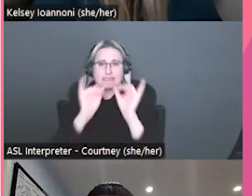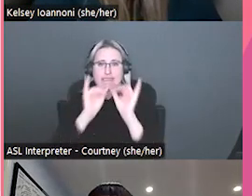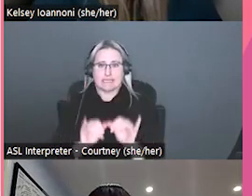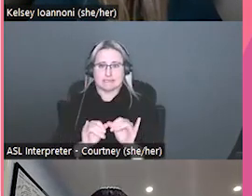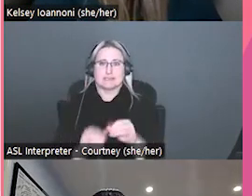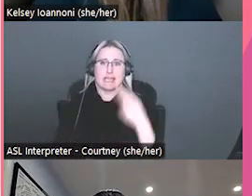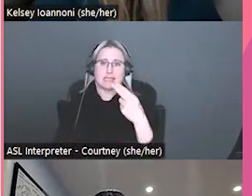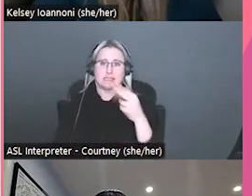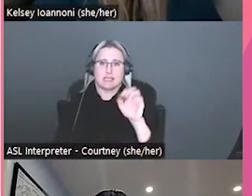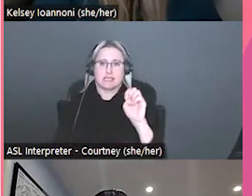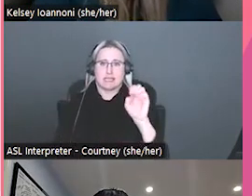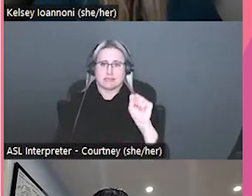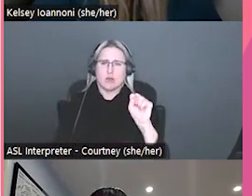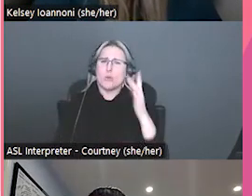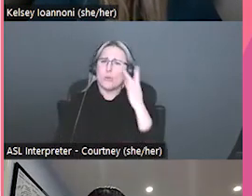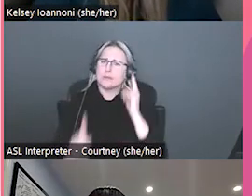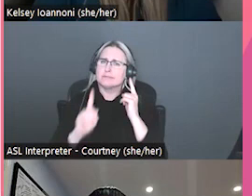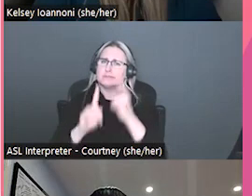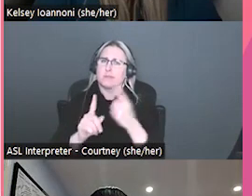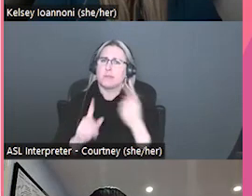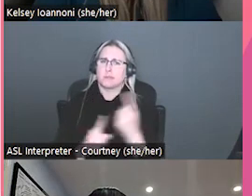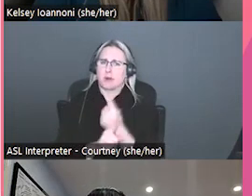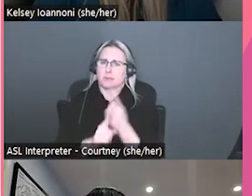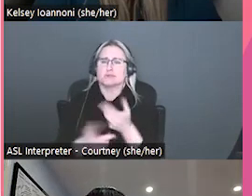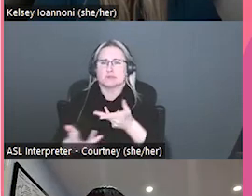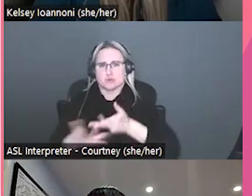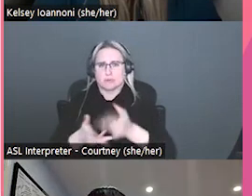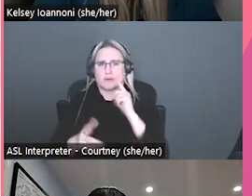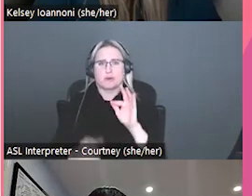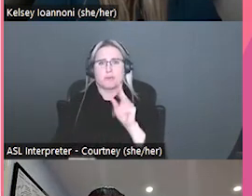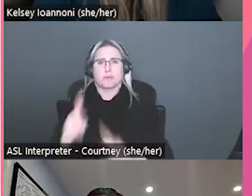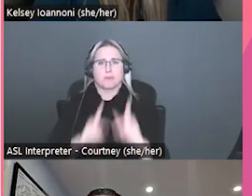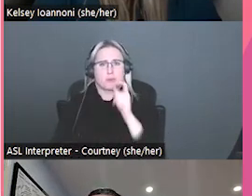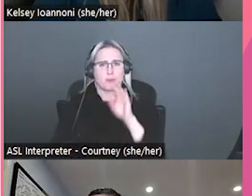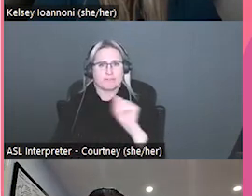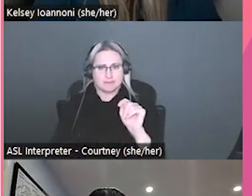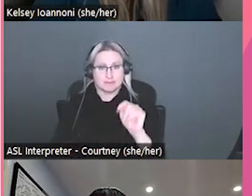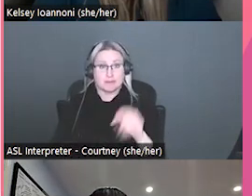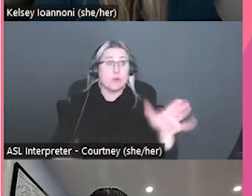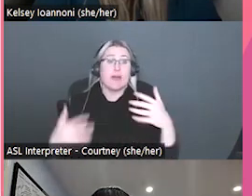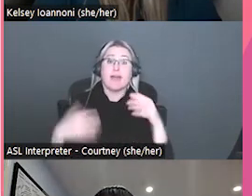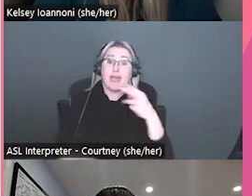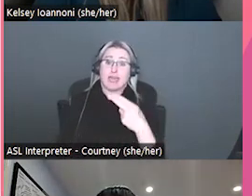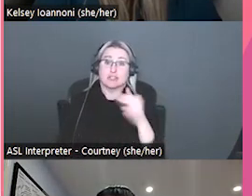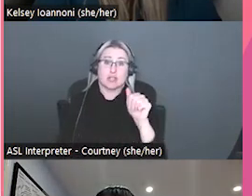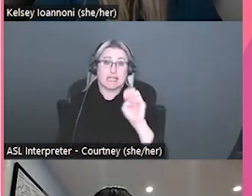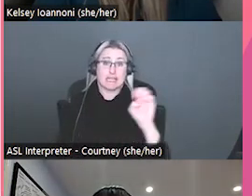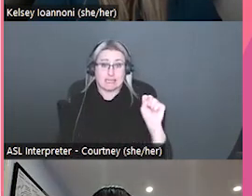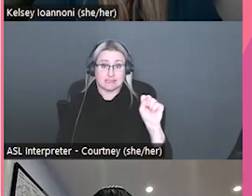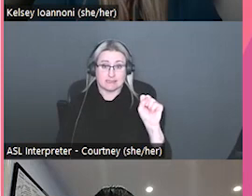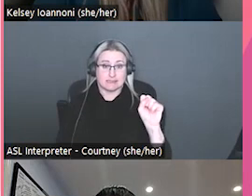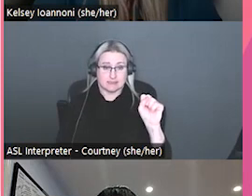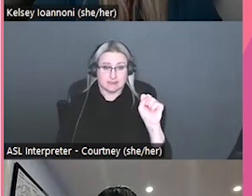treatment of fat people. According to Jackie Gingaras, Health at Every Size is this public health initiative that